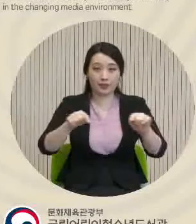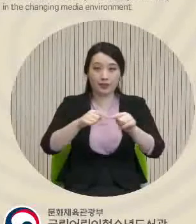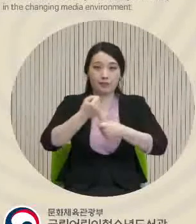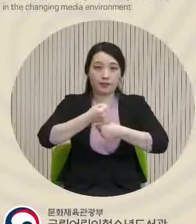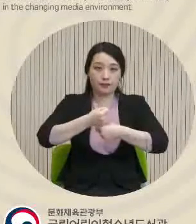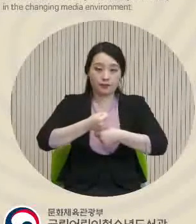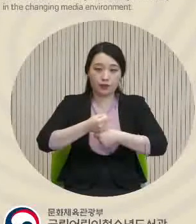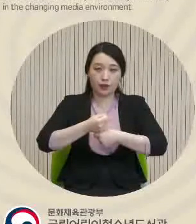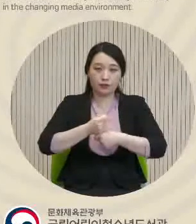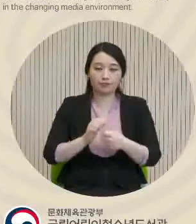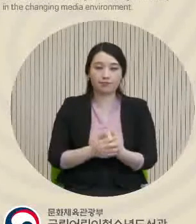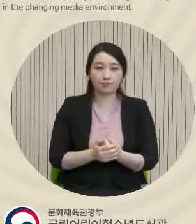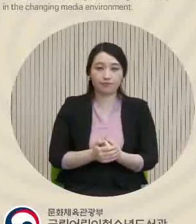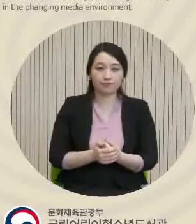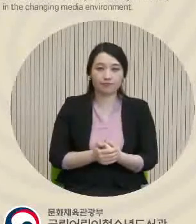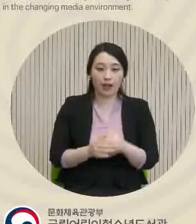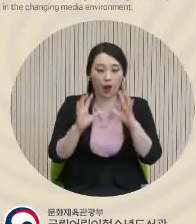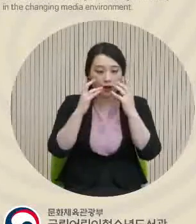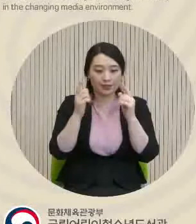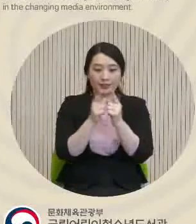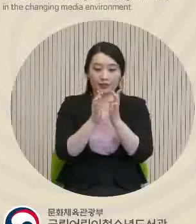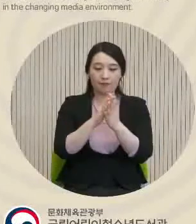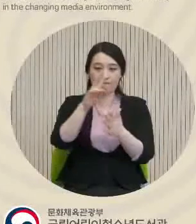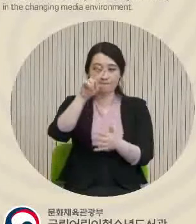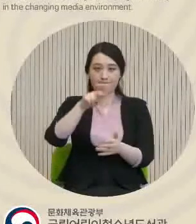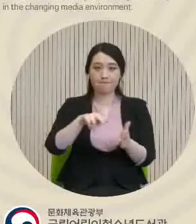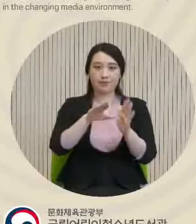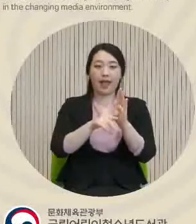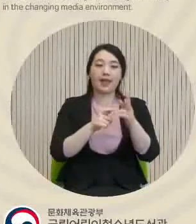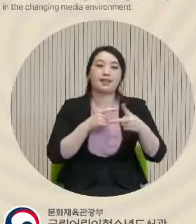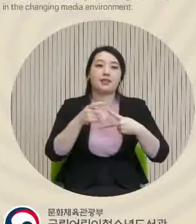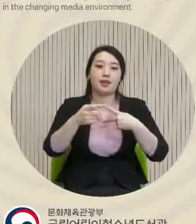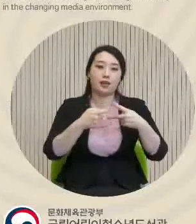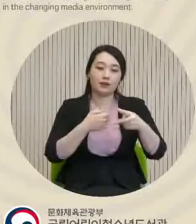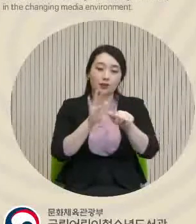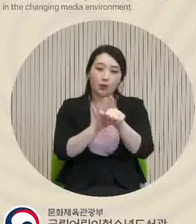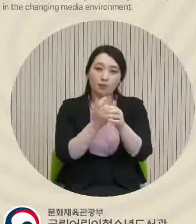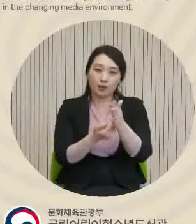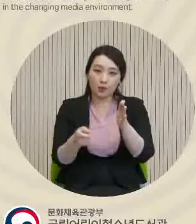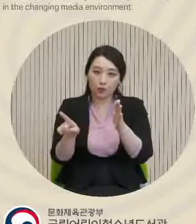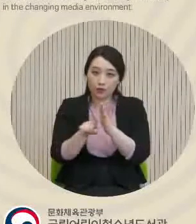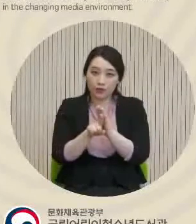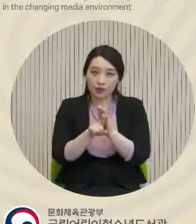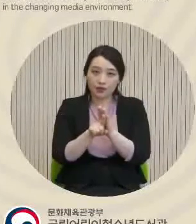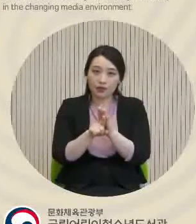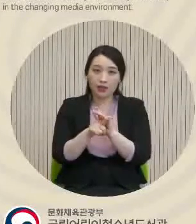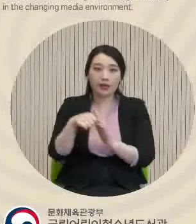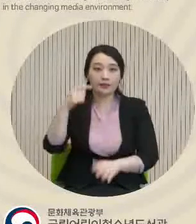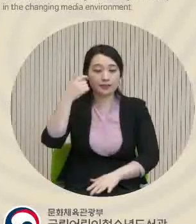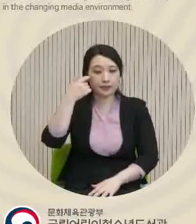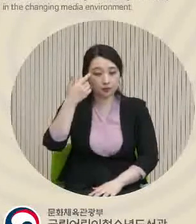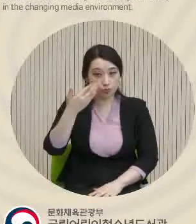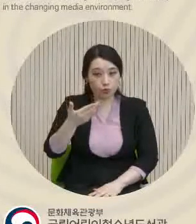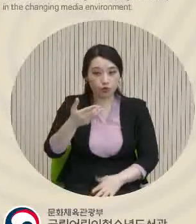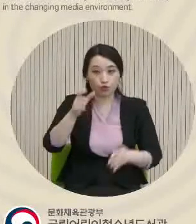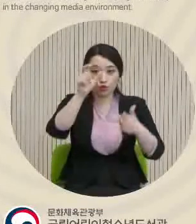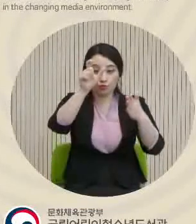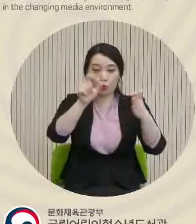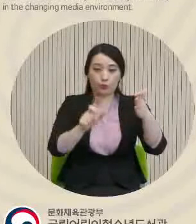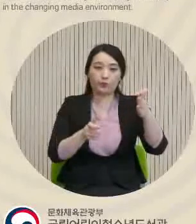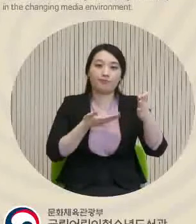And also we introduce the list of the questions so they can consider while they are reading a book, and they can comprehend the book further.